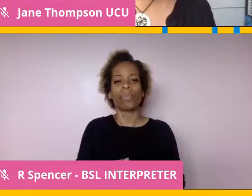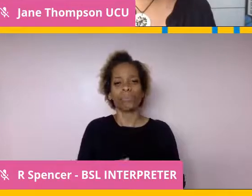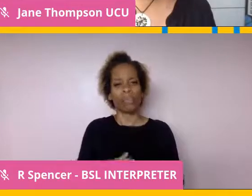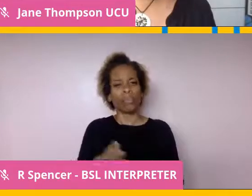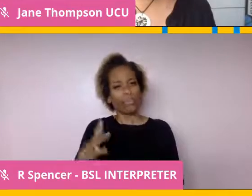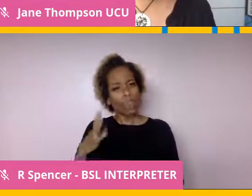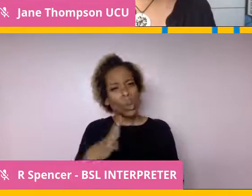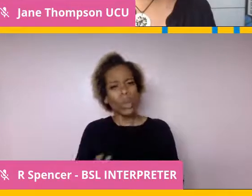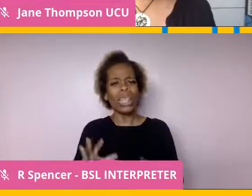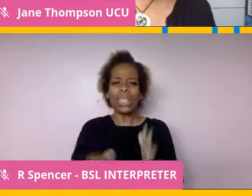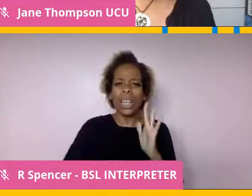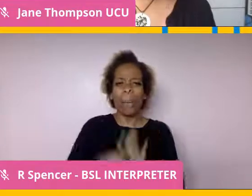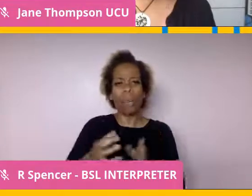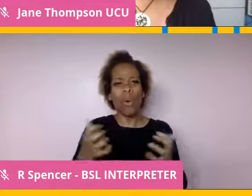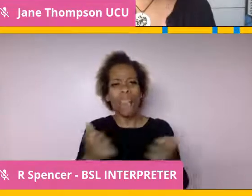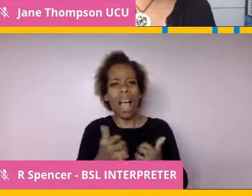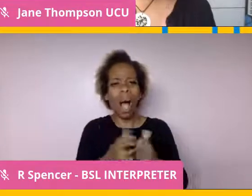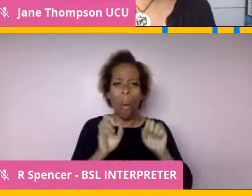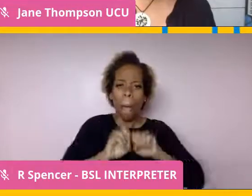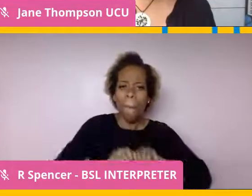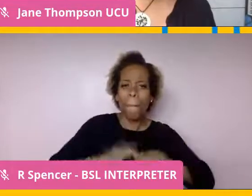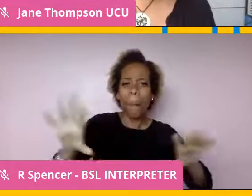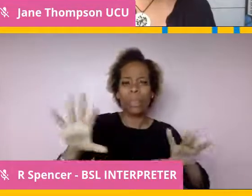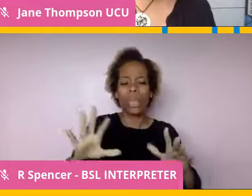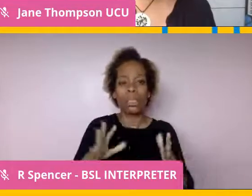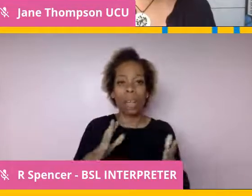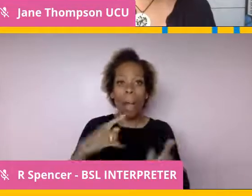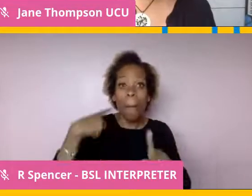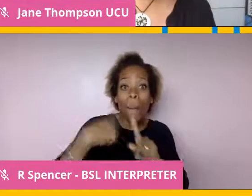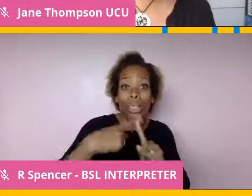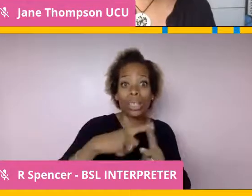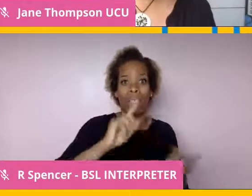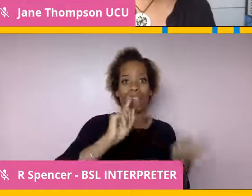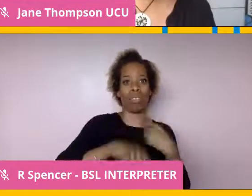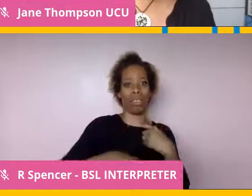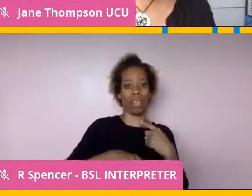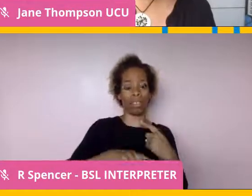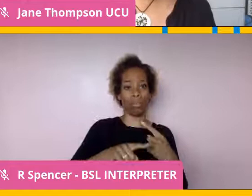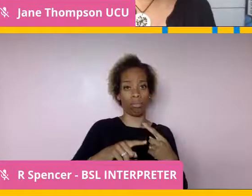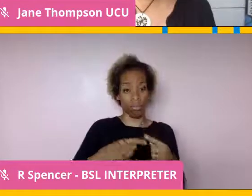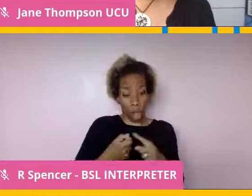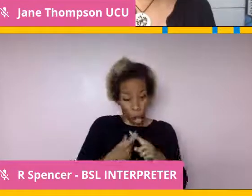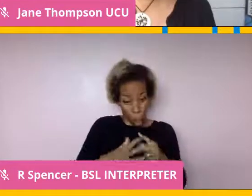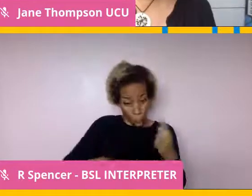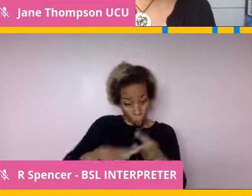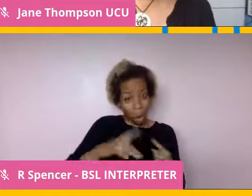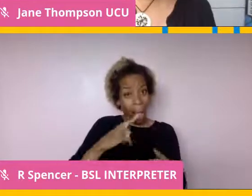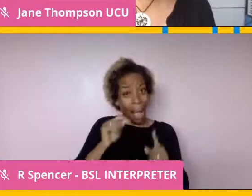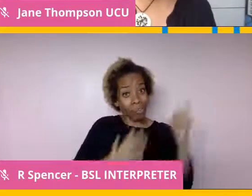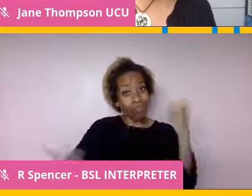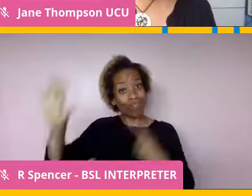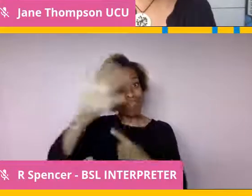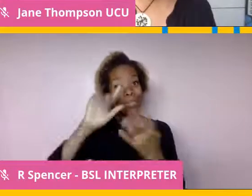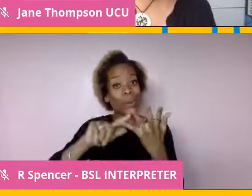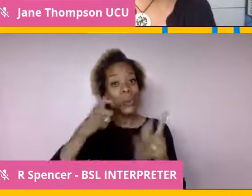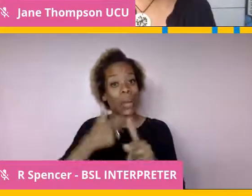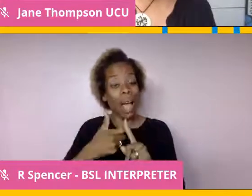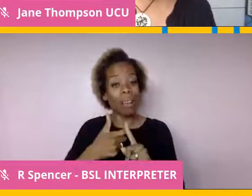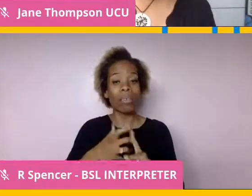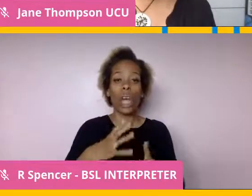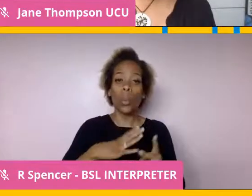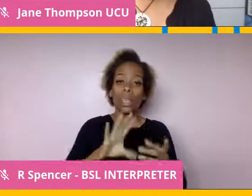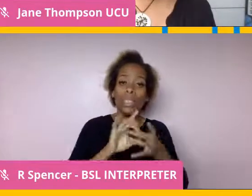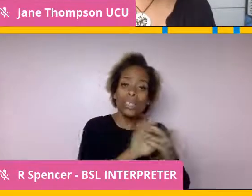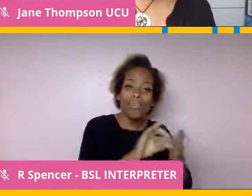at publicising when we've got positive outcomes, both locally and across the UK. So this means working more closely, I think, with student unions